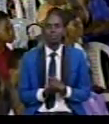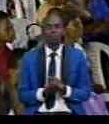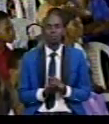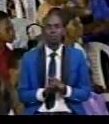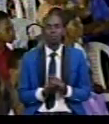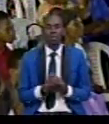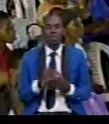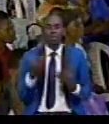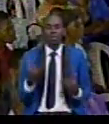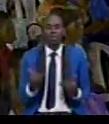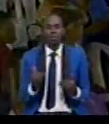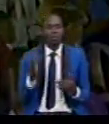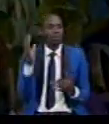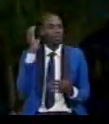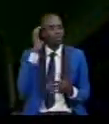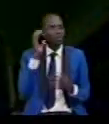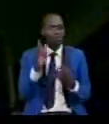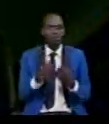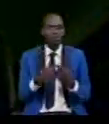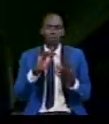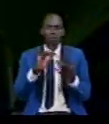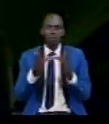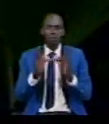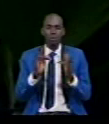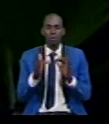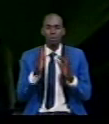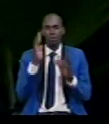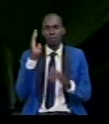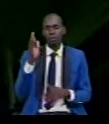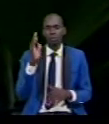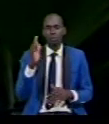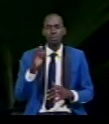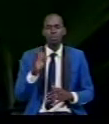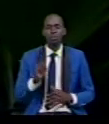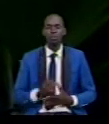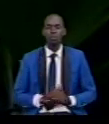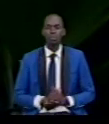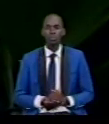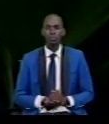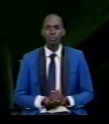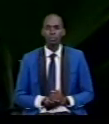audience from social media now before we come back to our location.